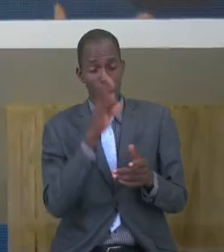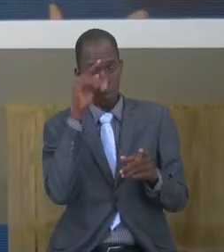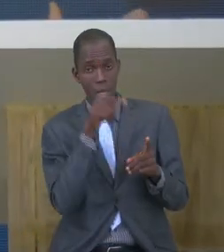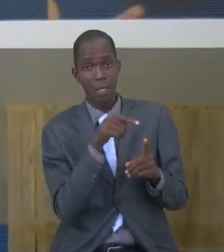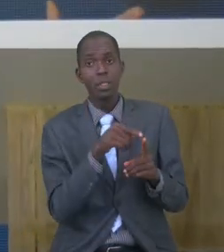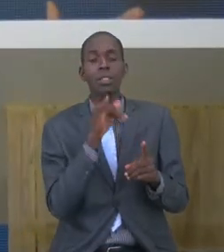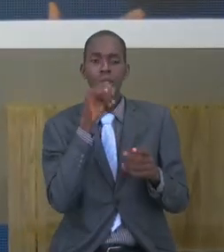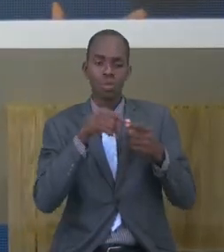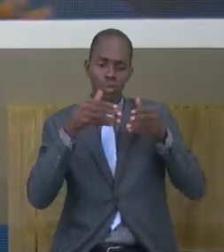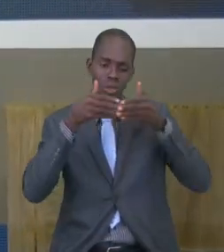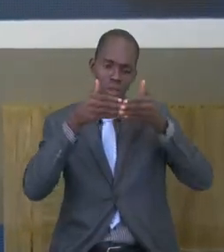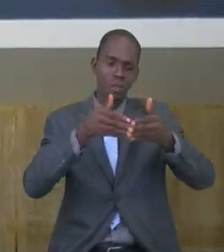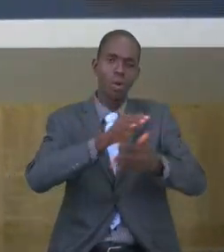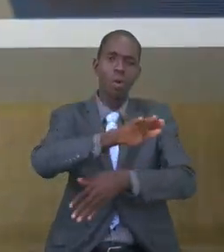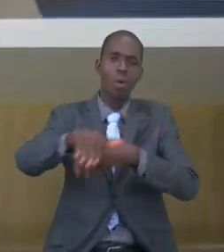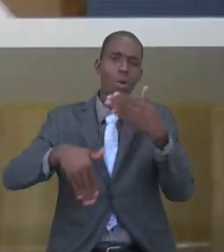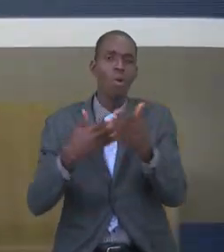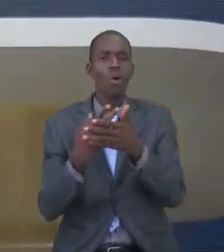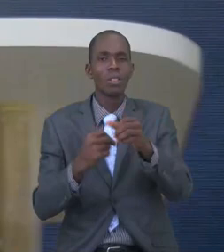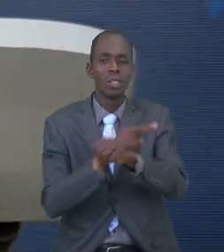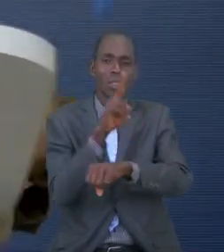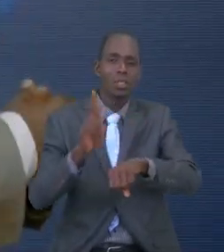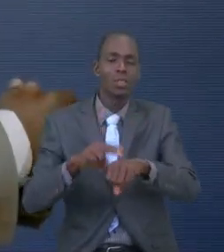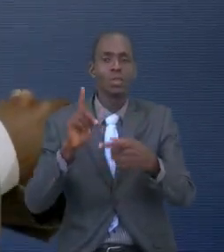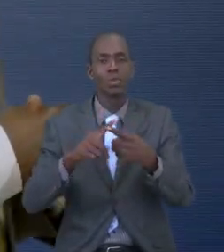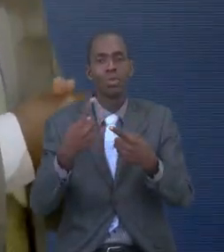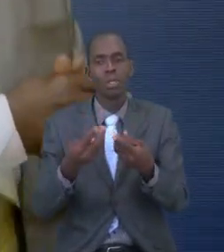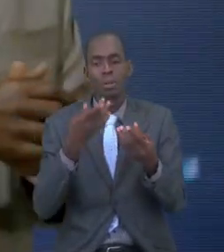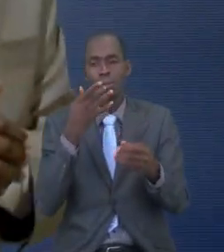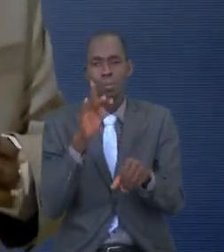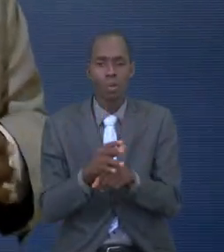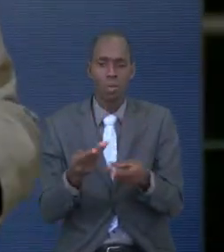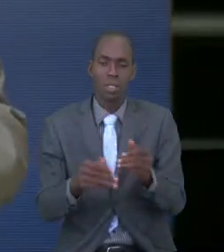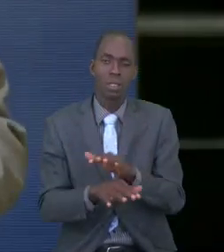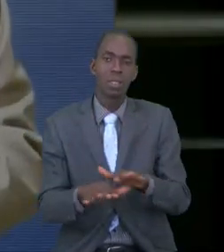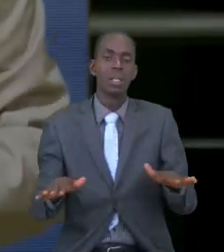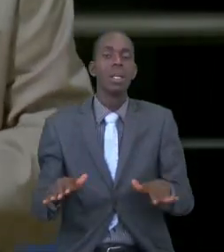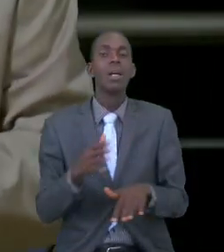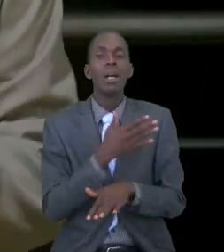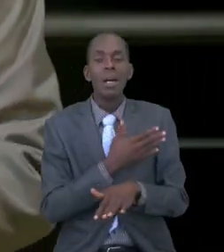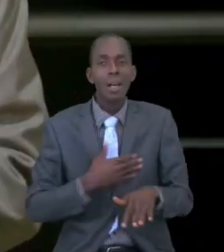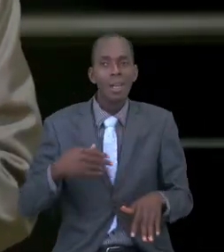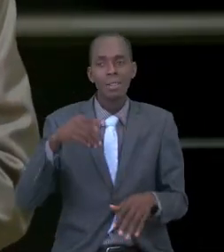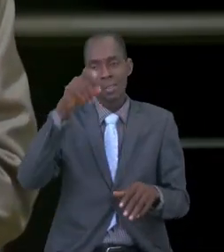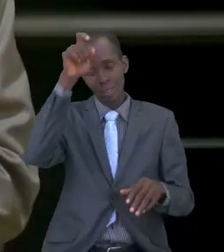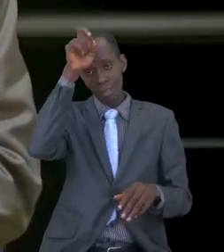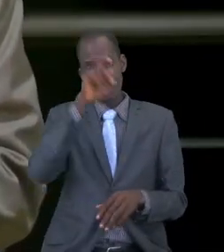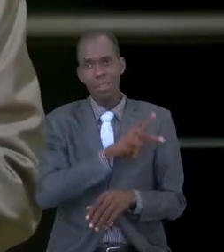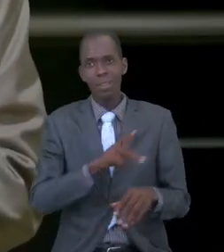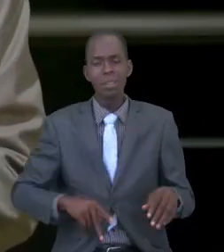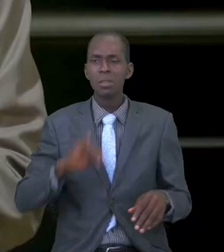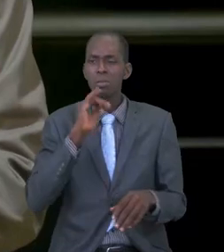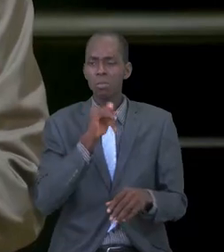whole nation to the land of promise. And Pharaoh is not big enough, is